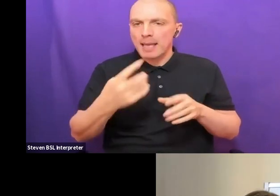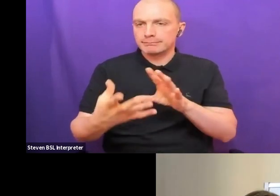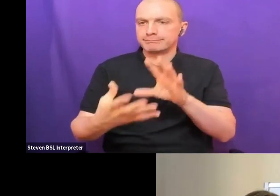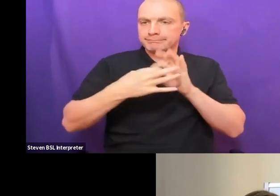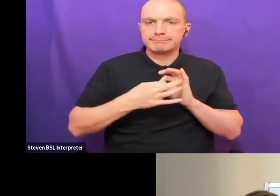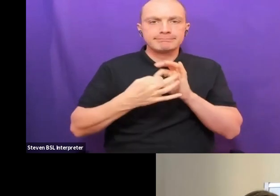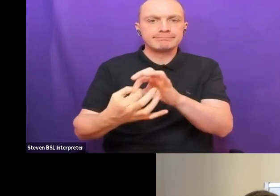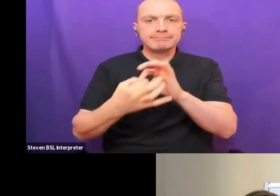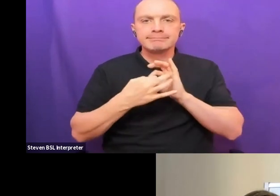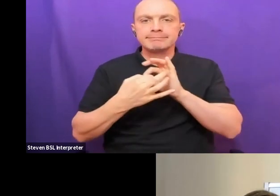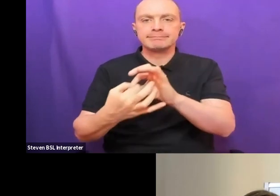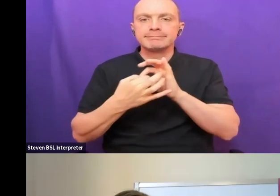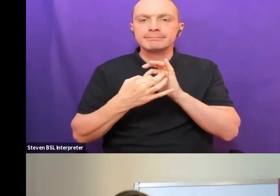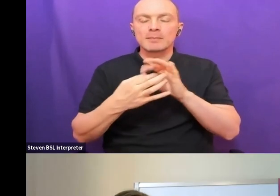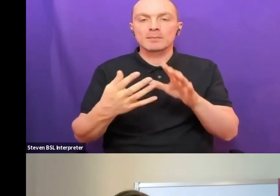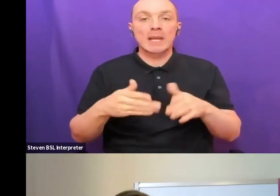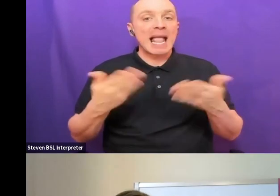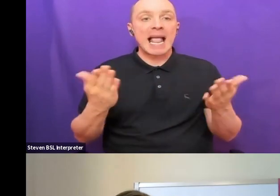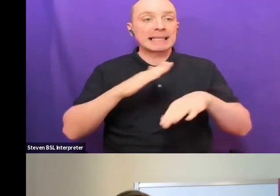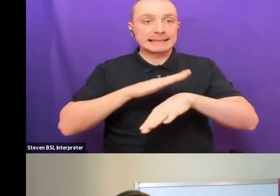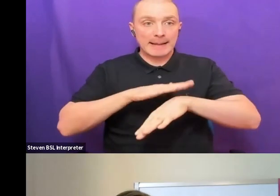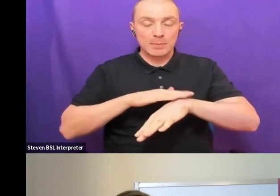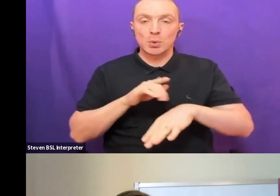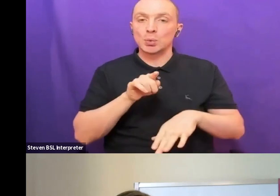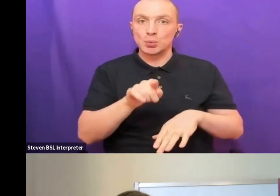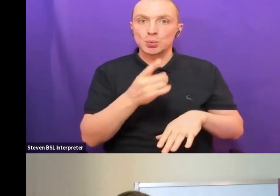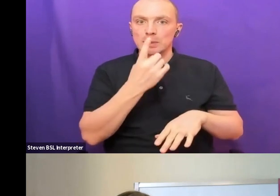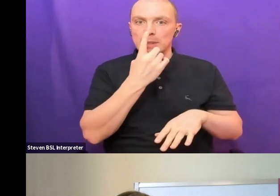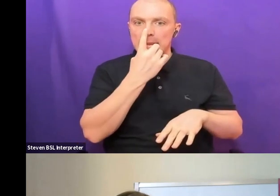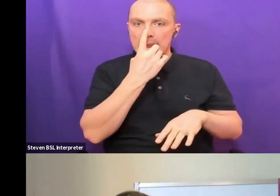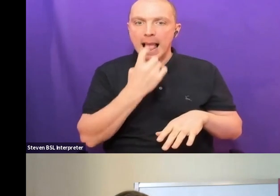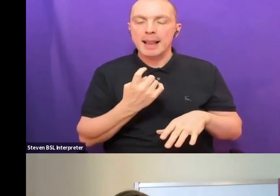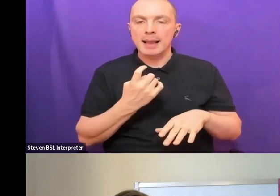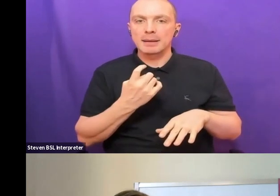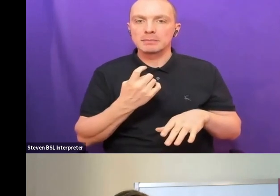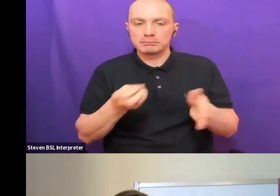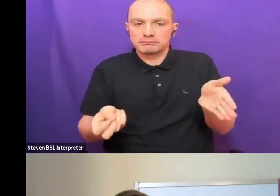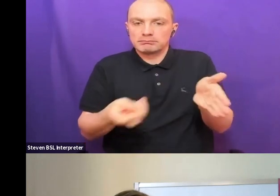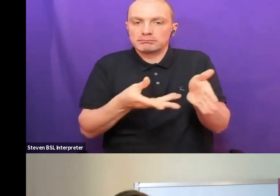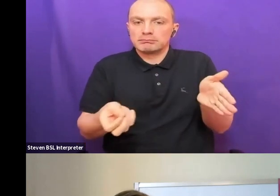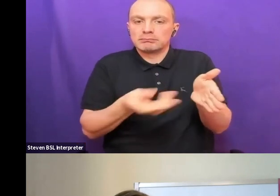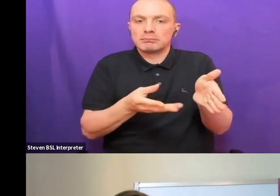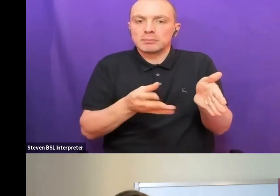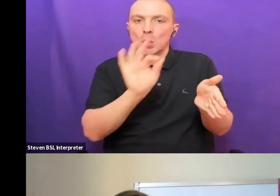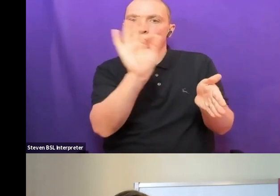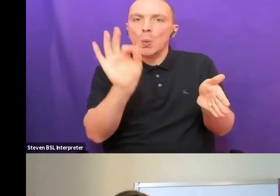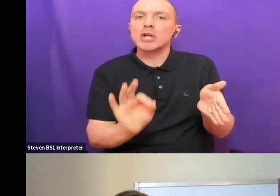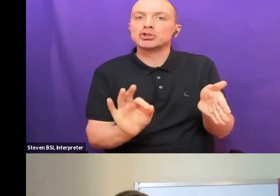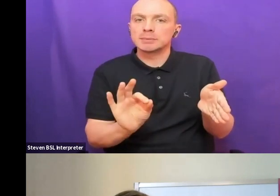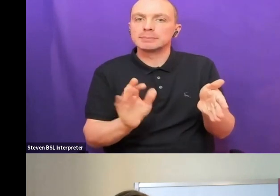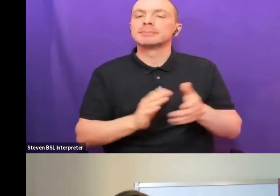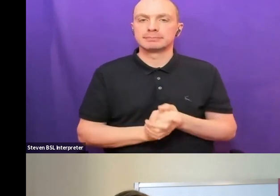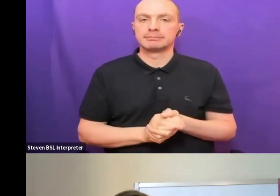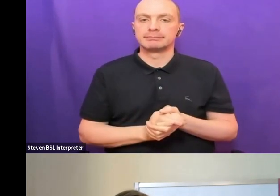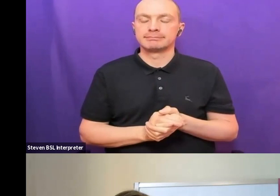At any time during today's webinar, you'll have the opportunity to submit your questions to today's speakers. To